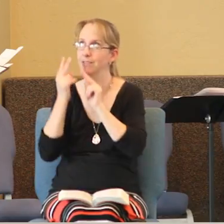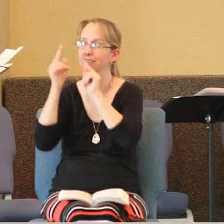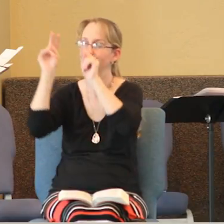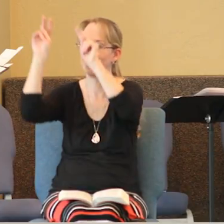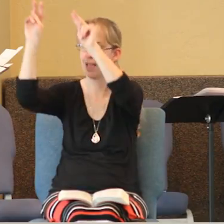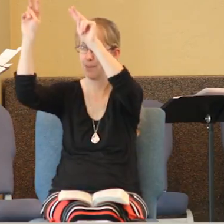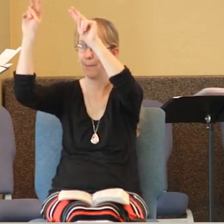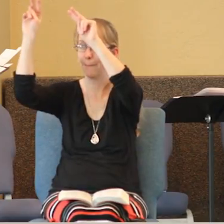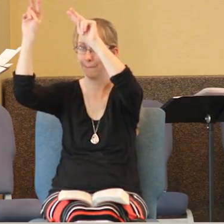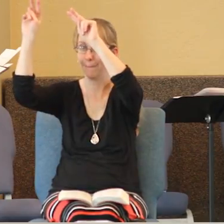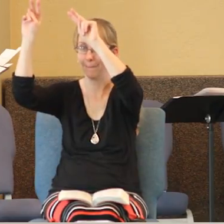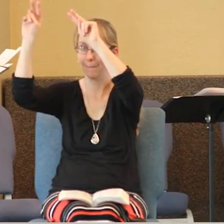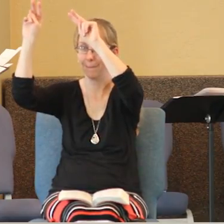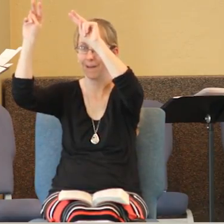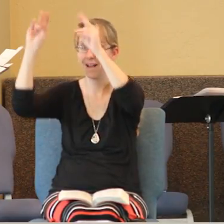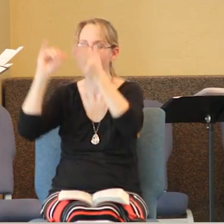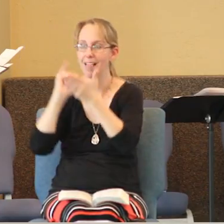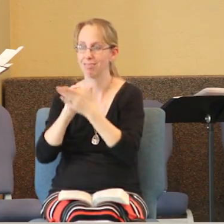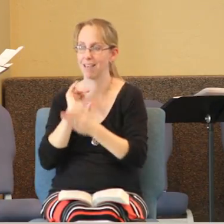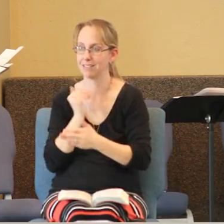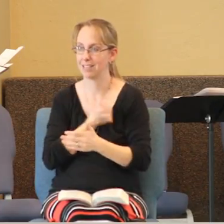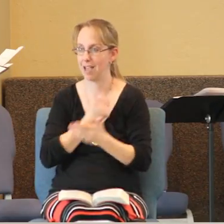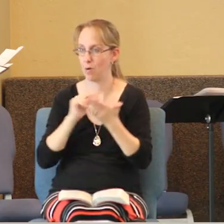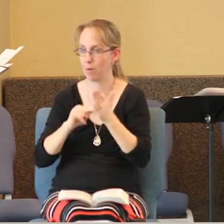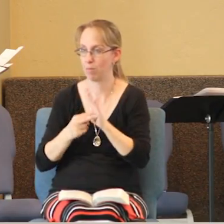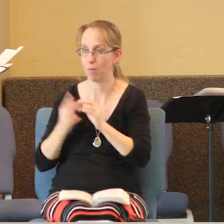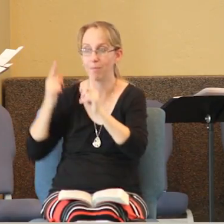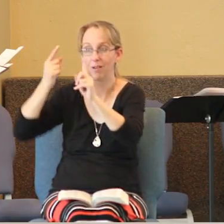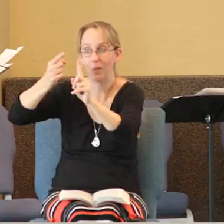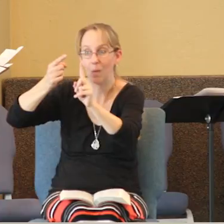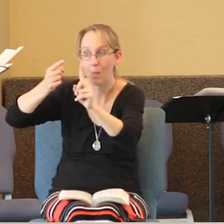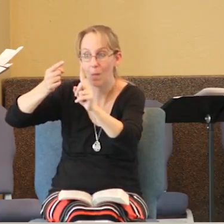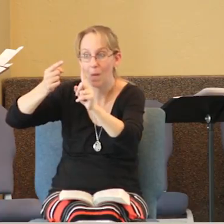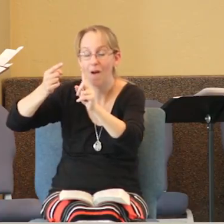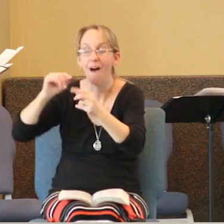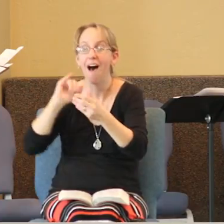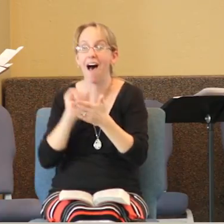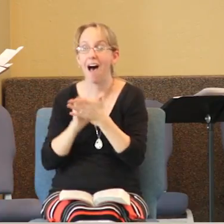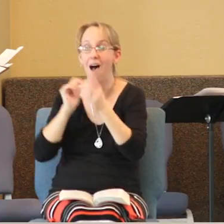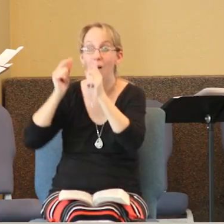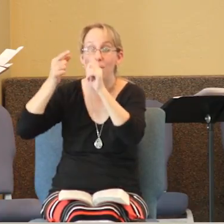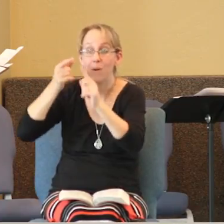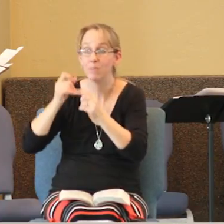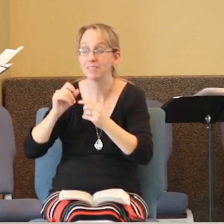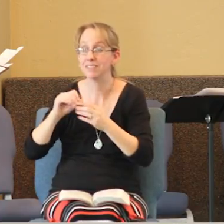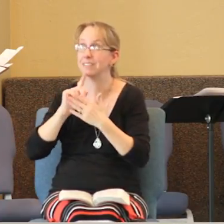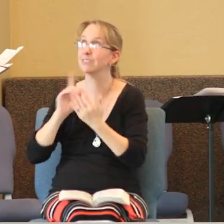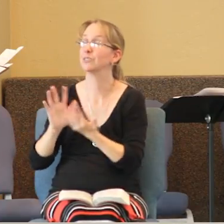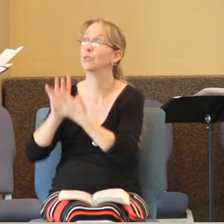And that's our purpose. Our purpose in life is to glorify God,